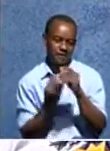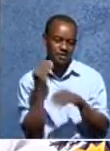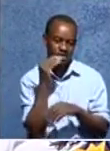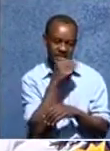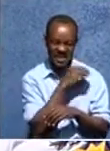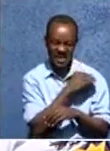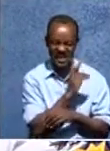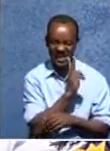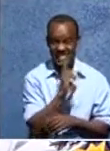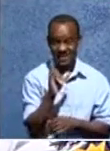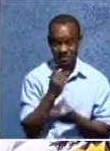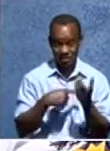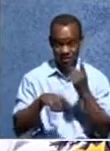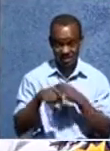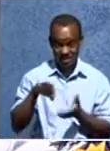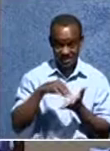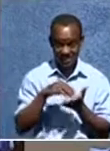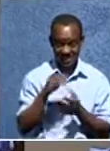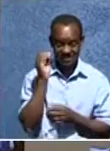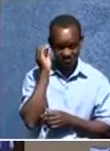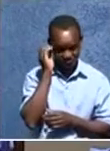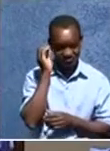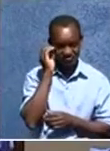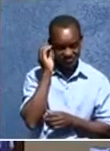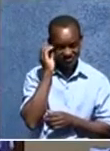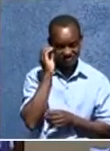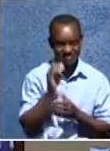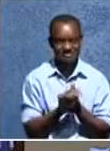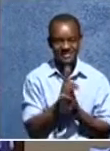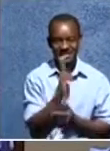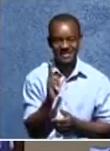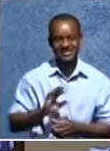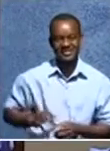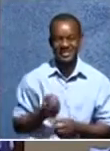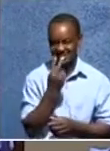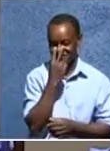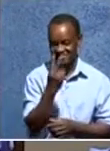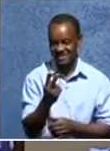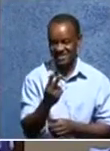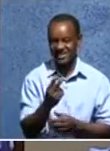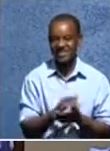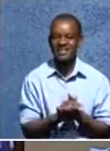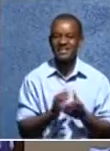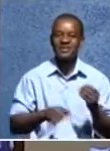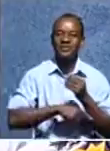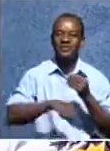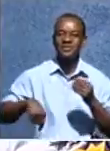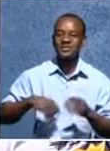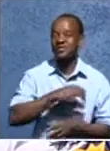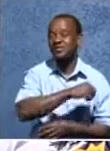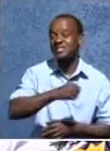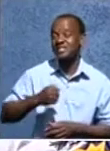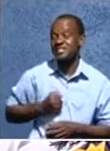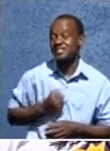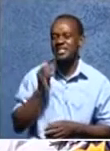are coming from international arena, and we don't want to see in our country that we have to replicate what people are